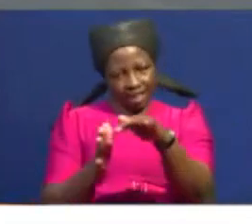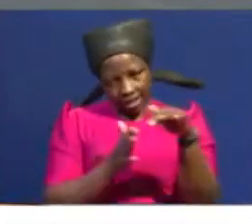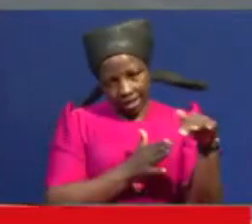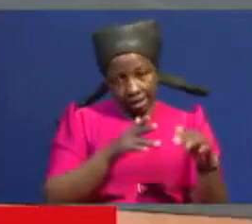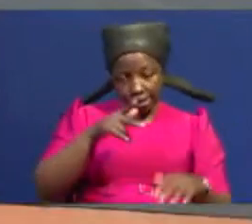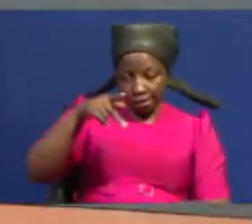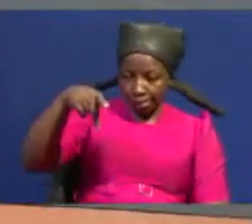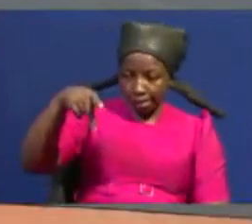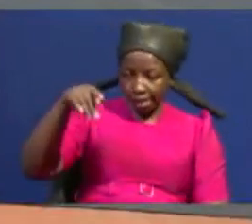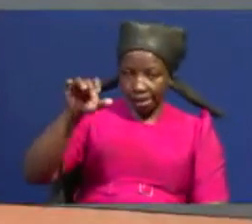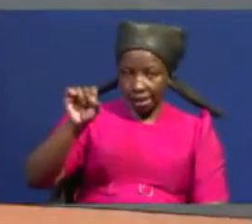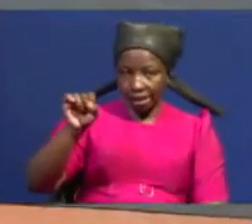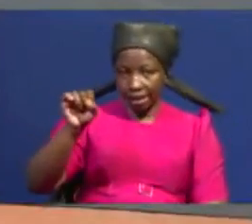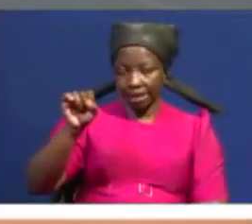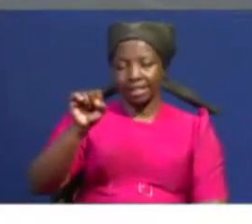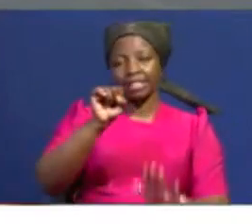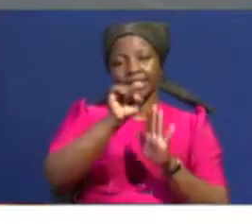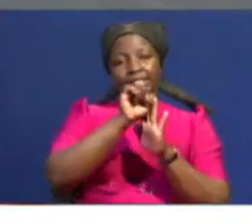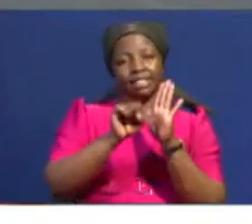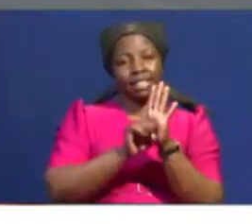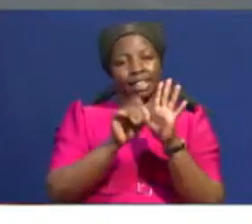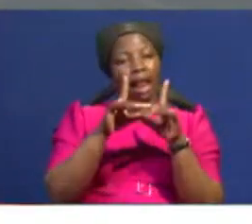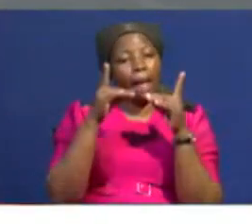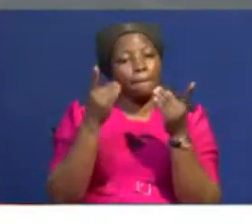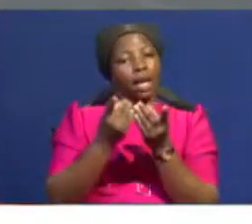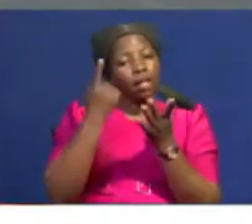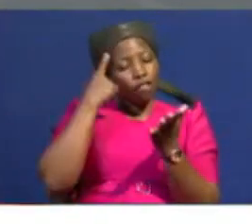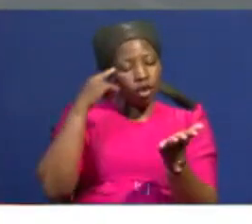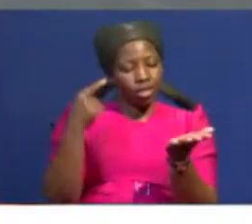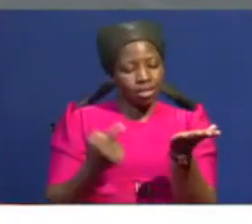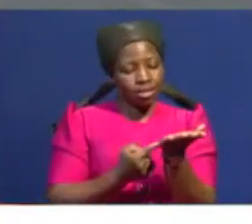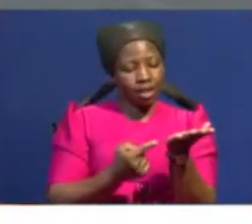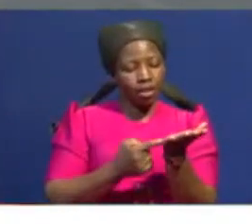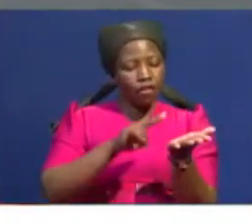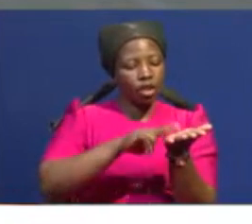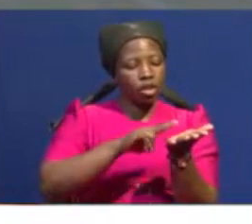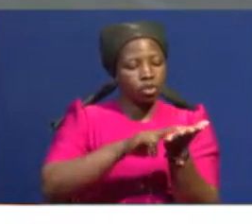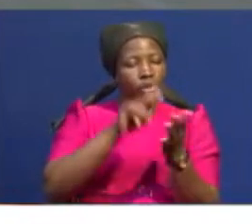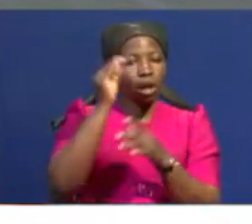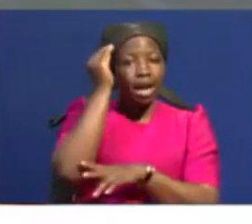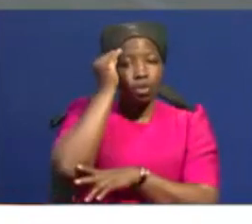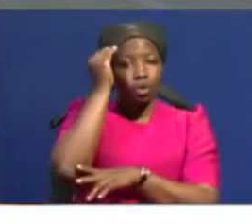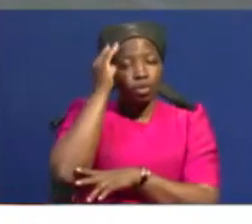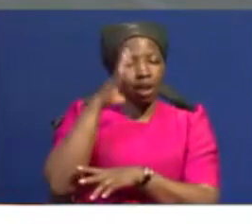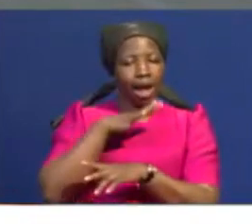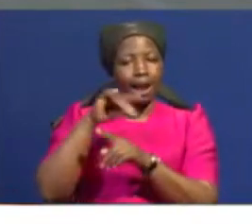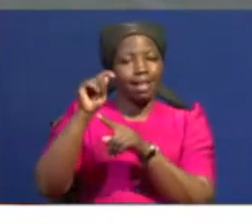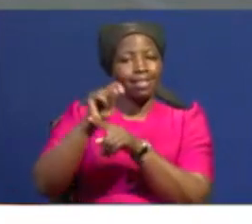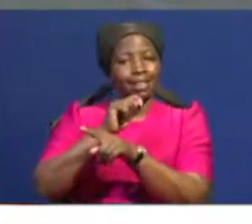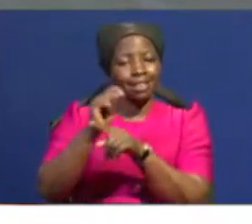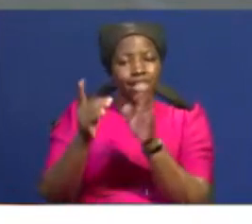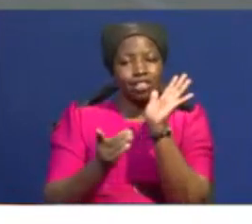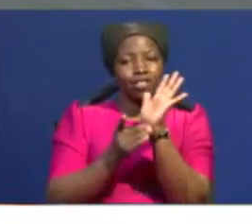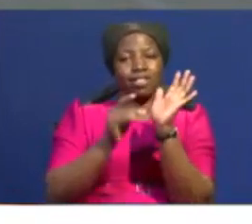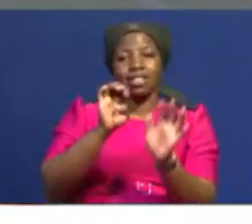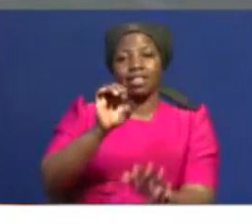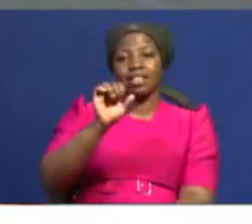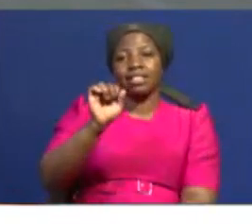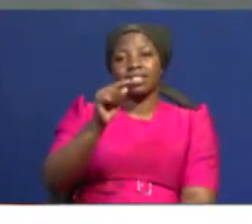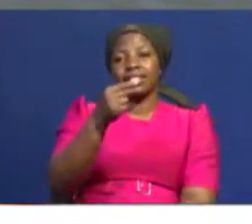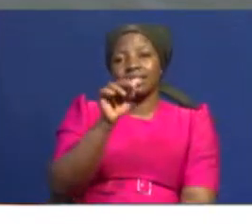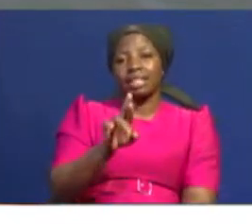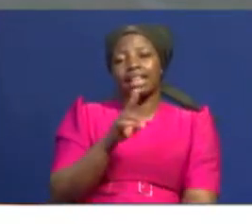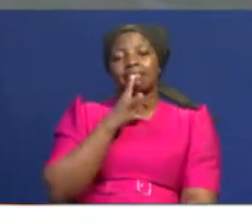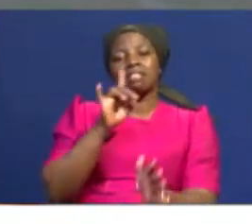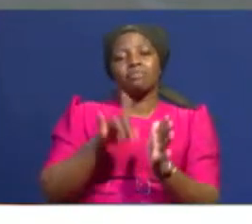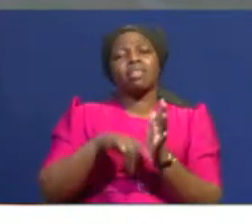The Principal Secretary of the State Department for Technical, Vocational, Education and Training, Dr. Esther Thaara, says there is